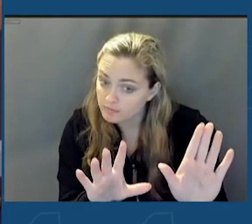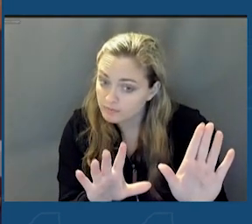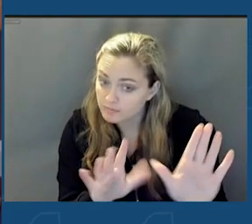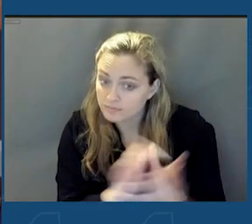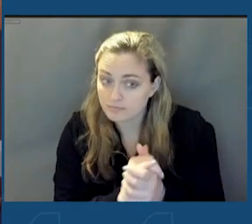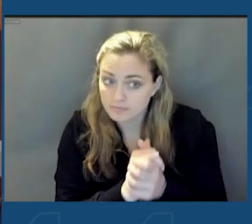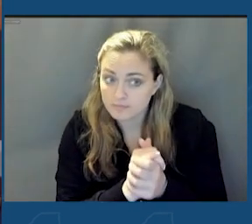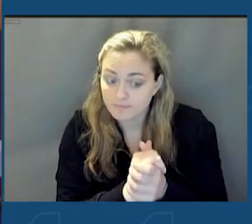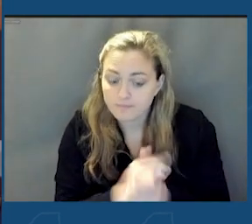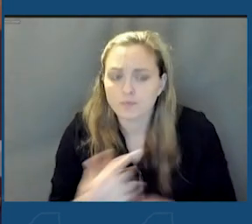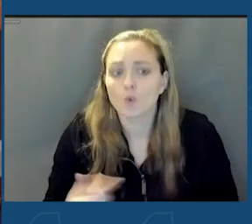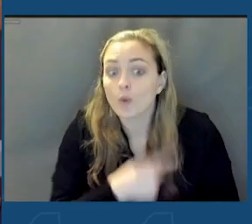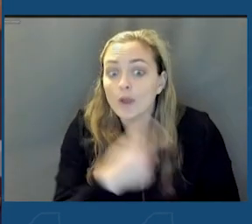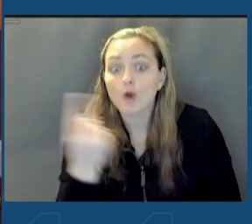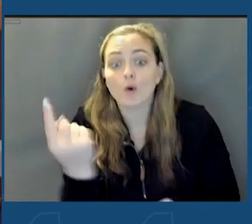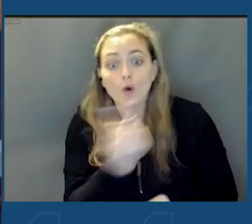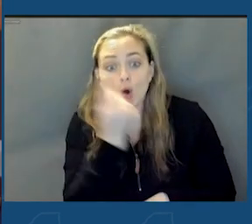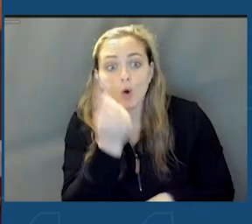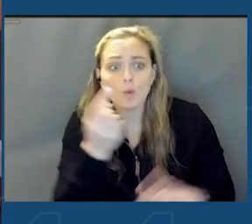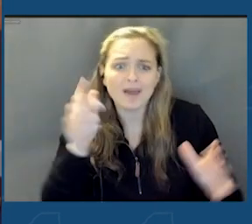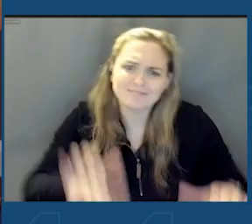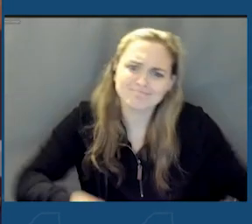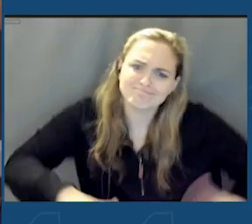We are always raising it up.